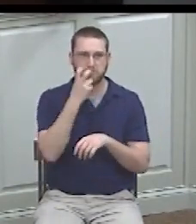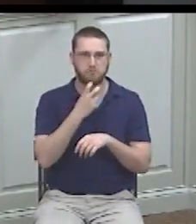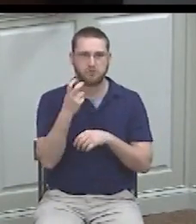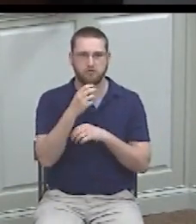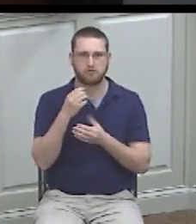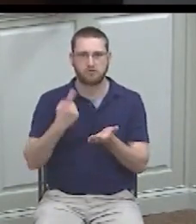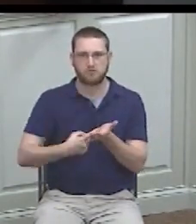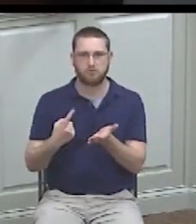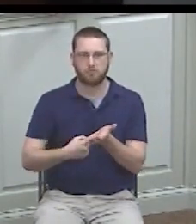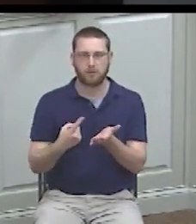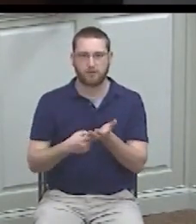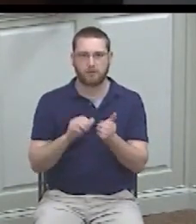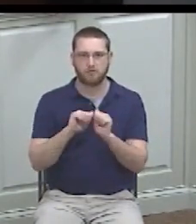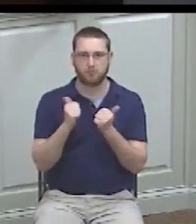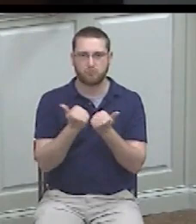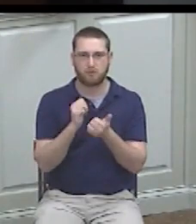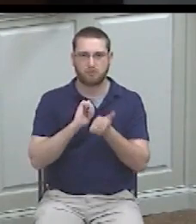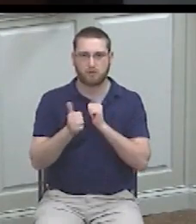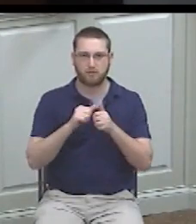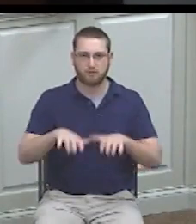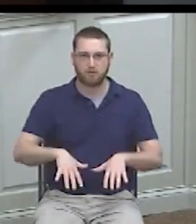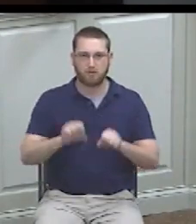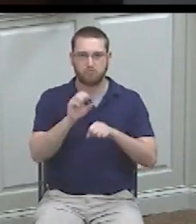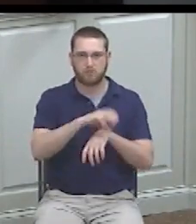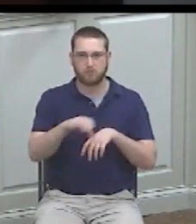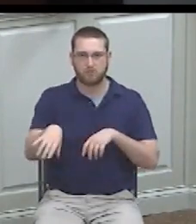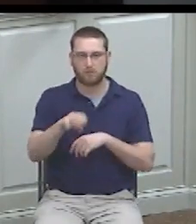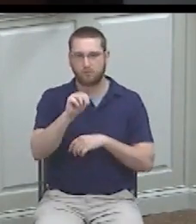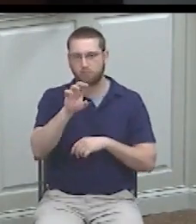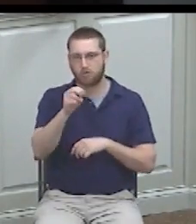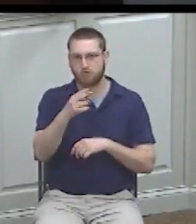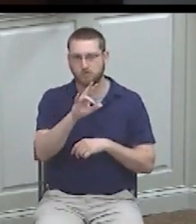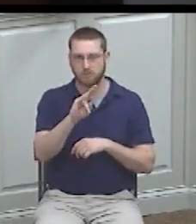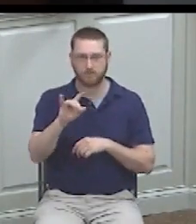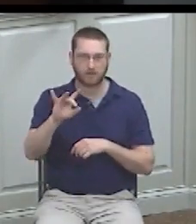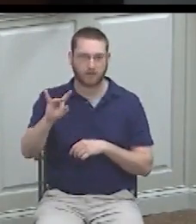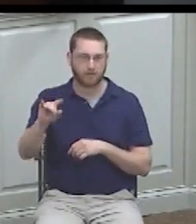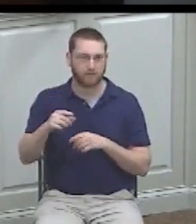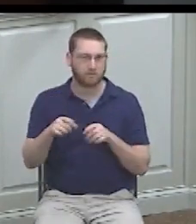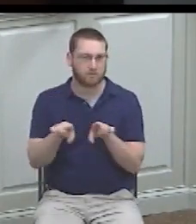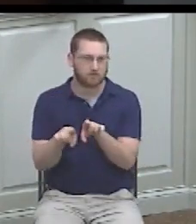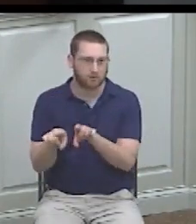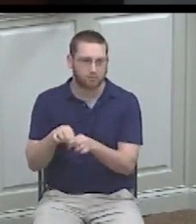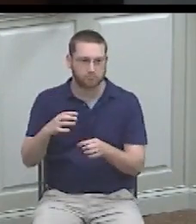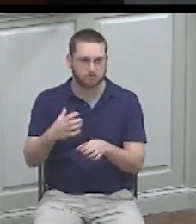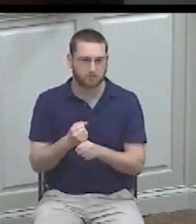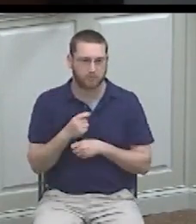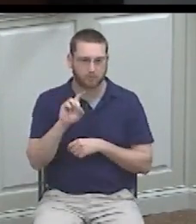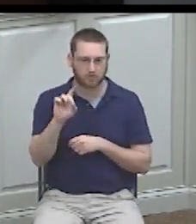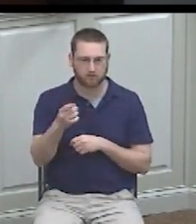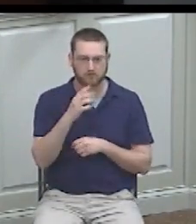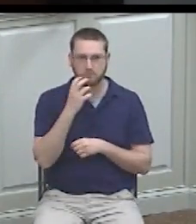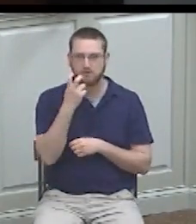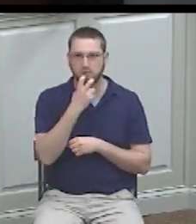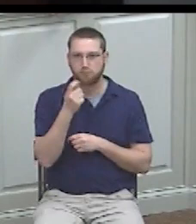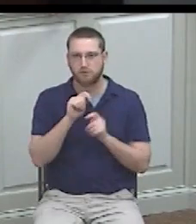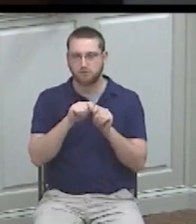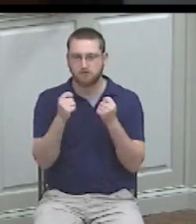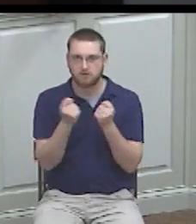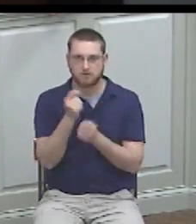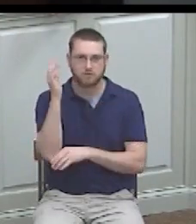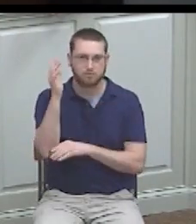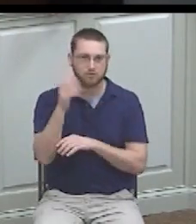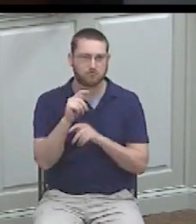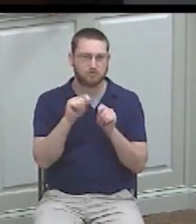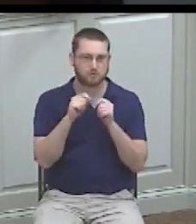Association contest held at Center College on March 17 and 18, while taking first in speech team and second in